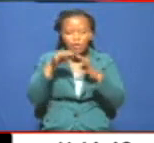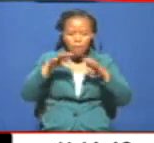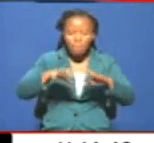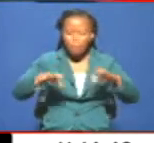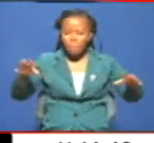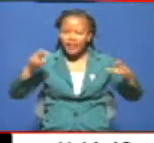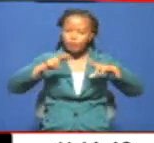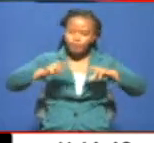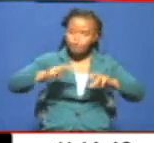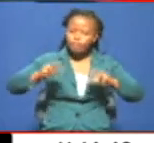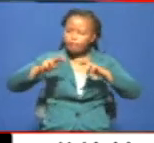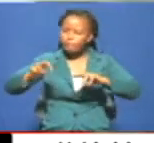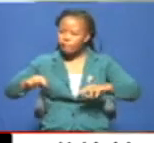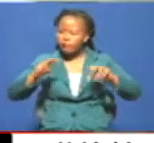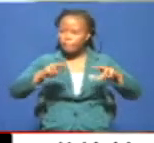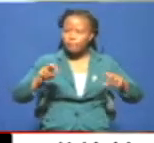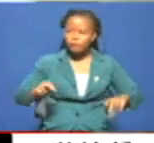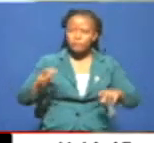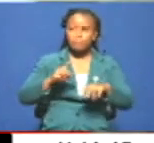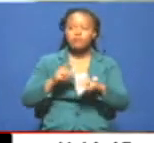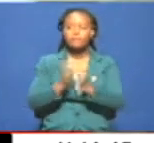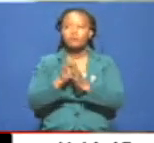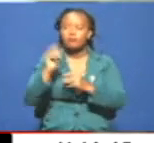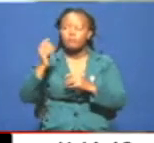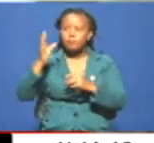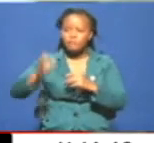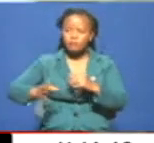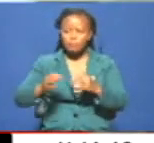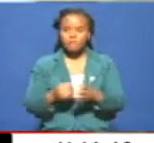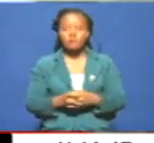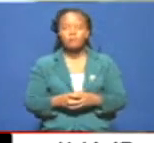Kenyans about their needs? So,